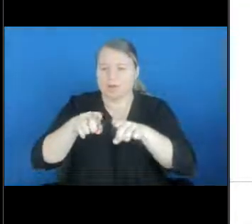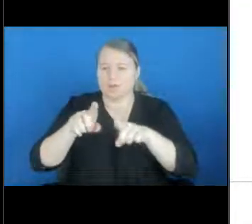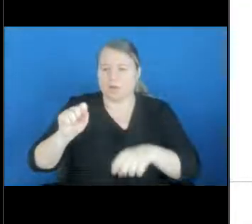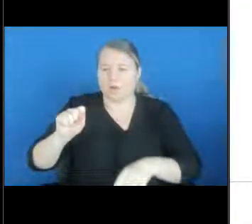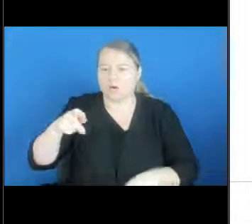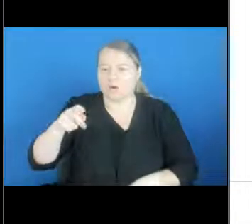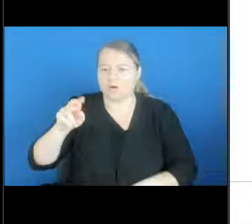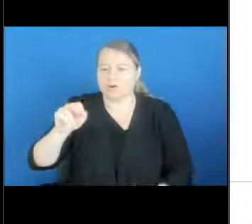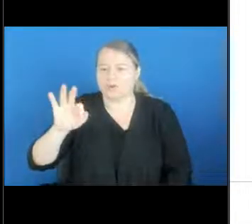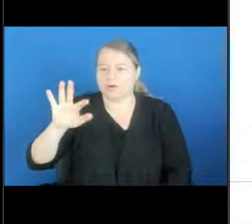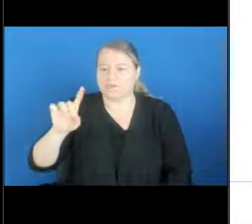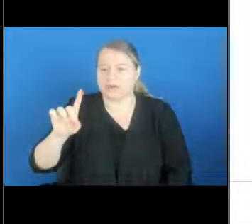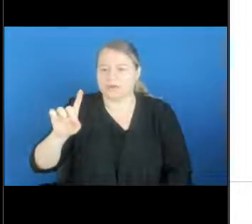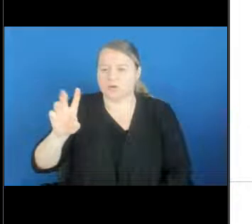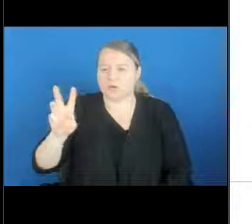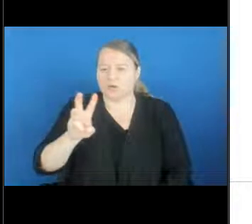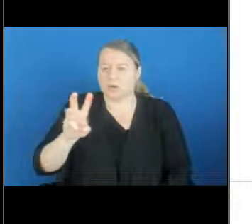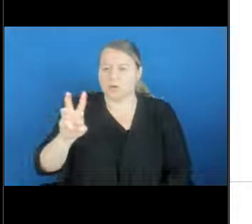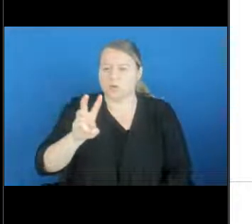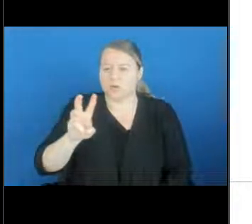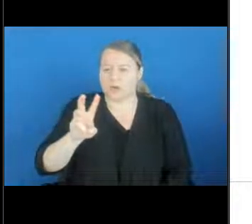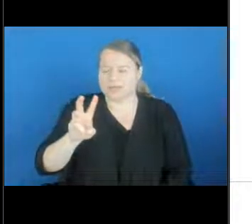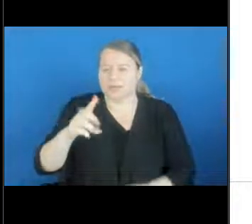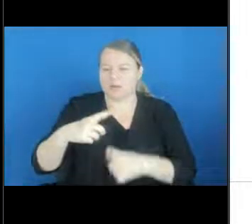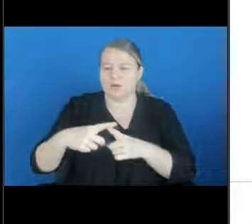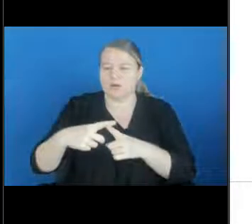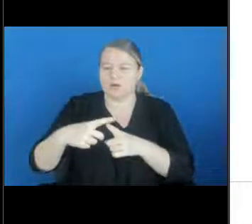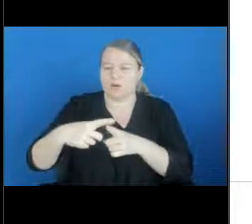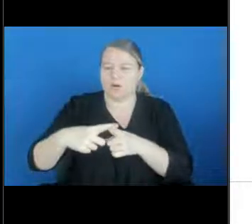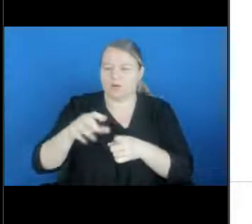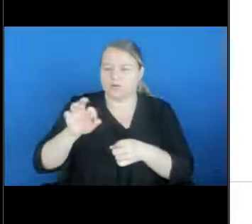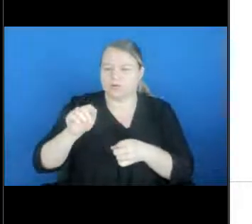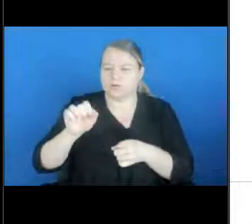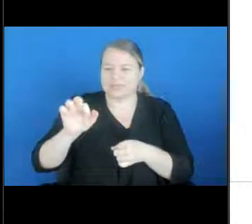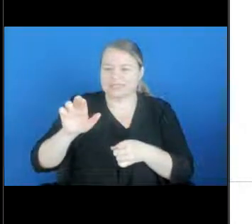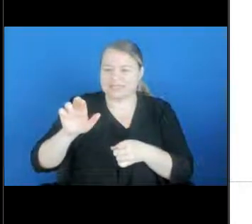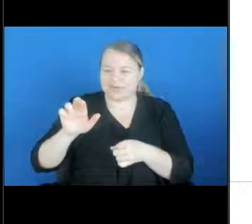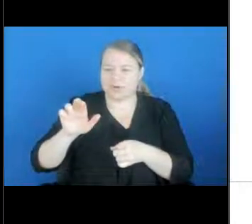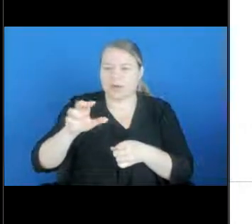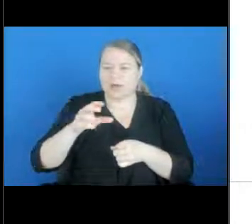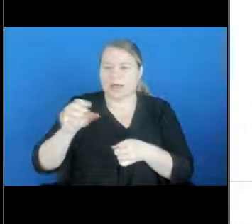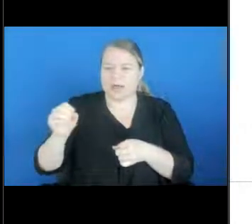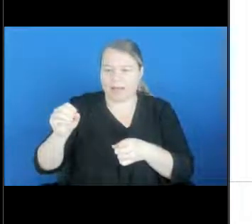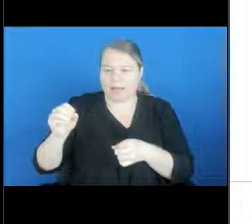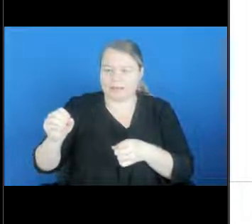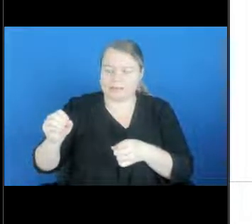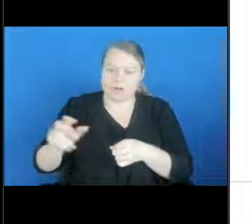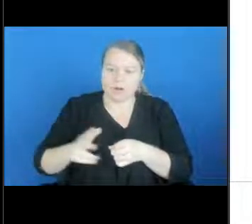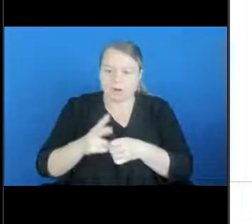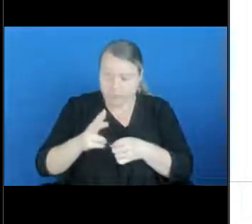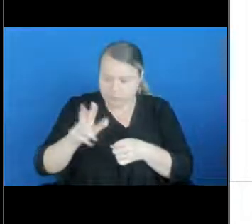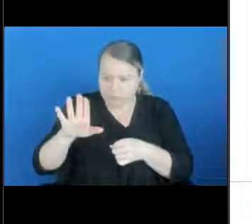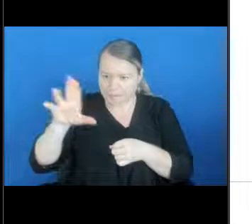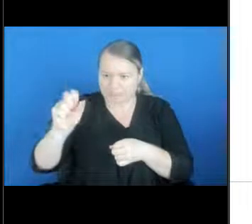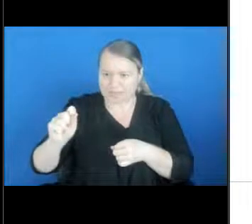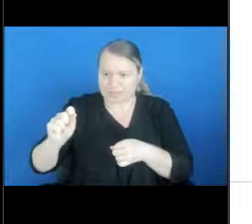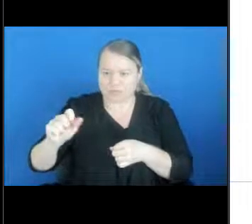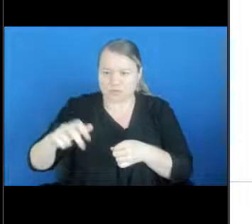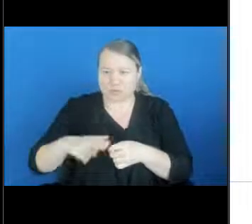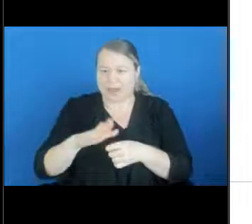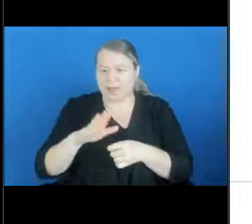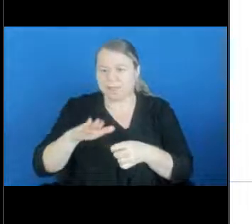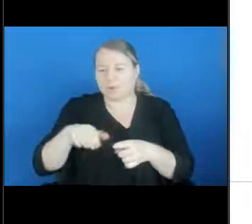westbound lanes between the Frontier Drive interchange and the on and off bus ramps to the Franconia-Springfield Metro station.